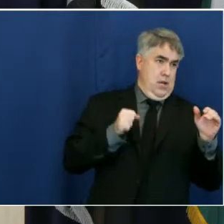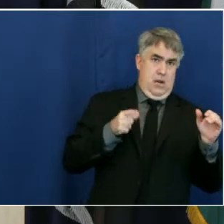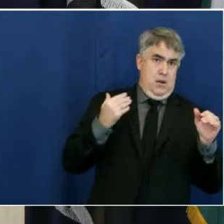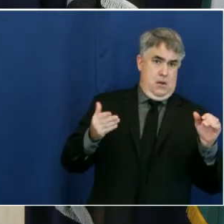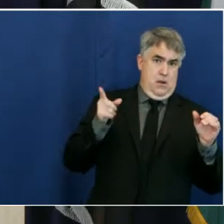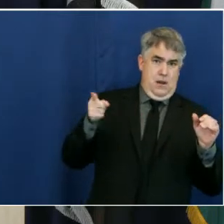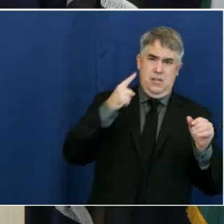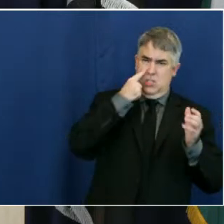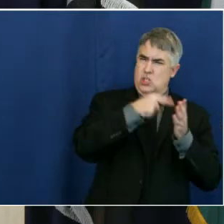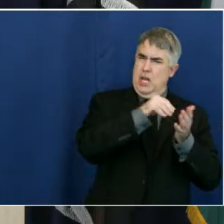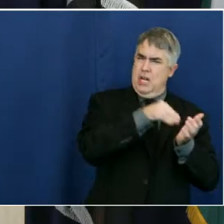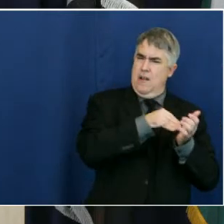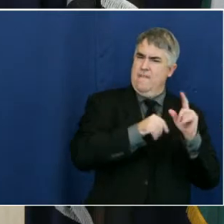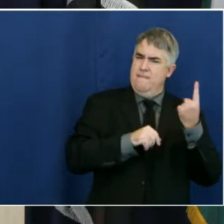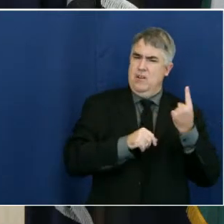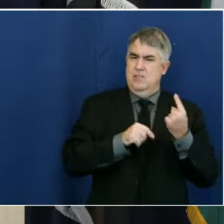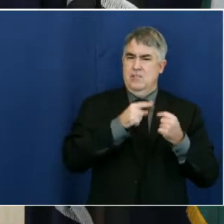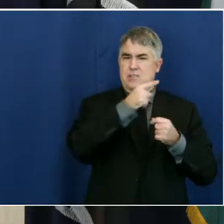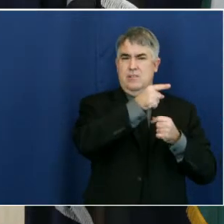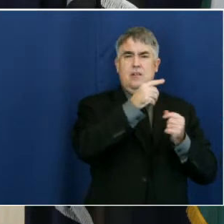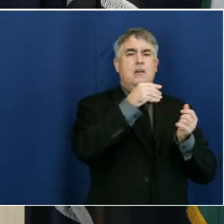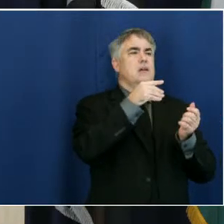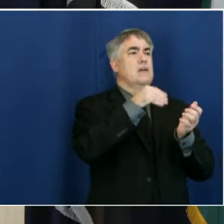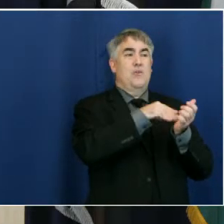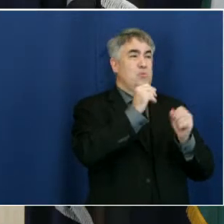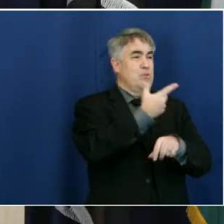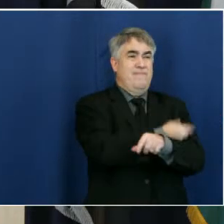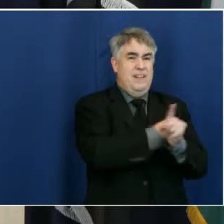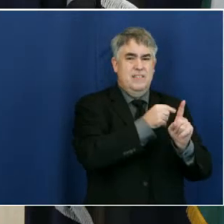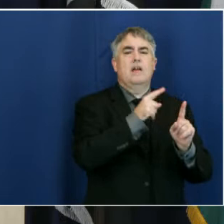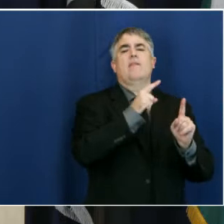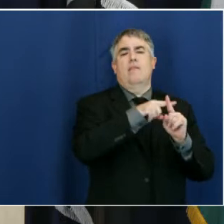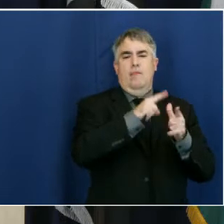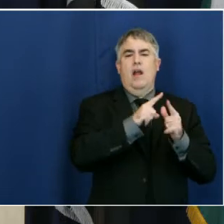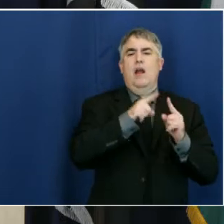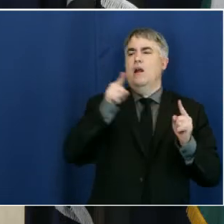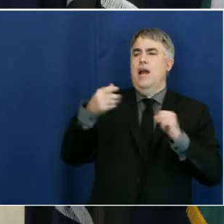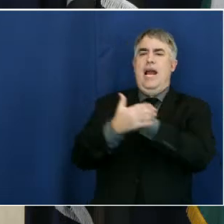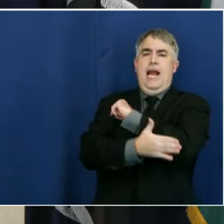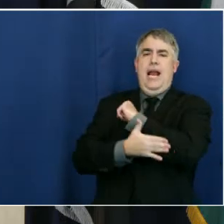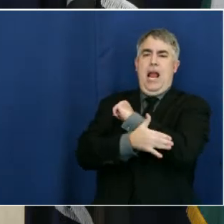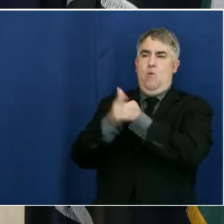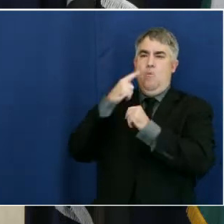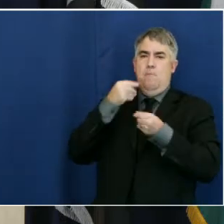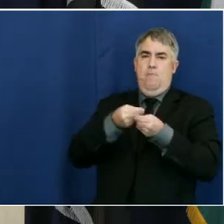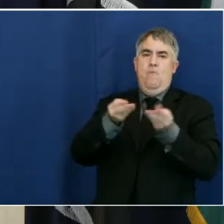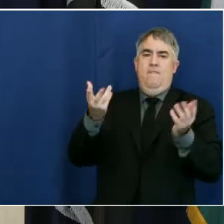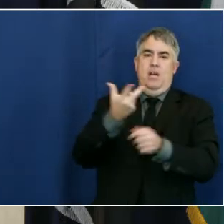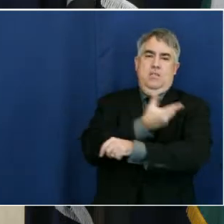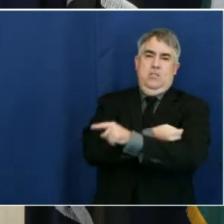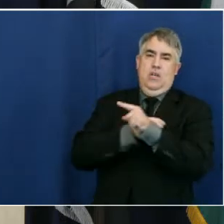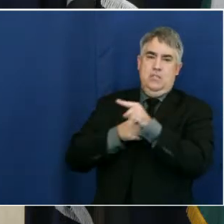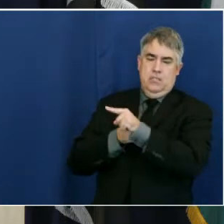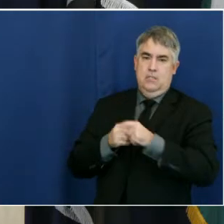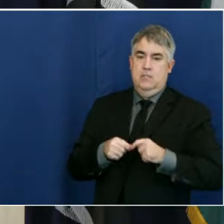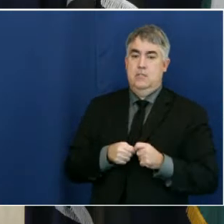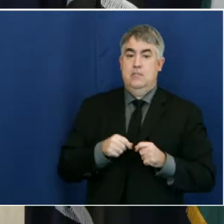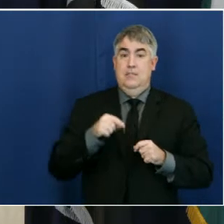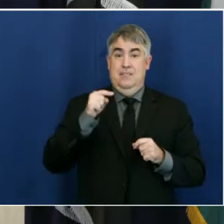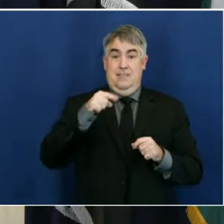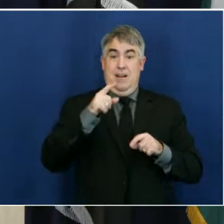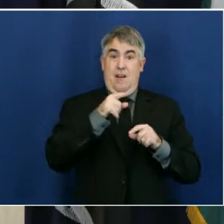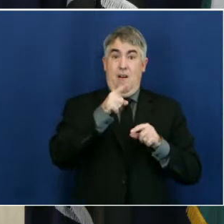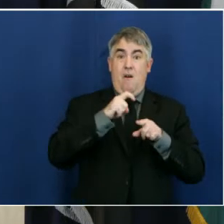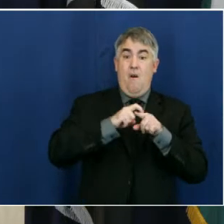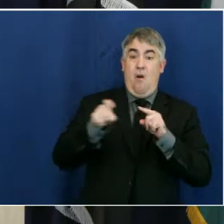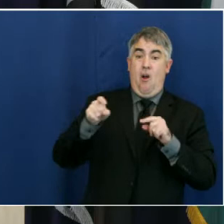call 211. And again, please be patient, because we expect there will be significant demand on this phone line, and there are a limited number of